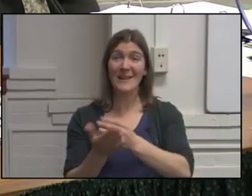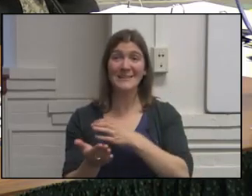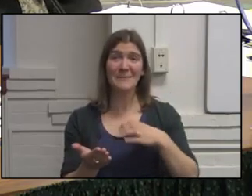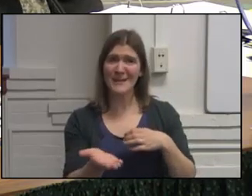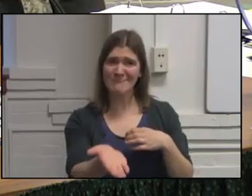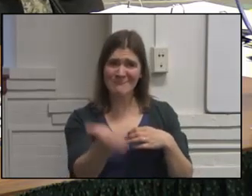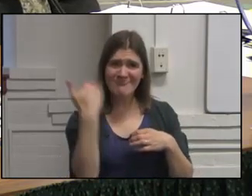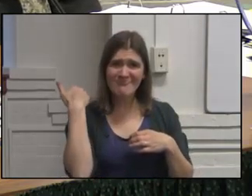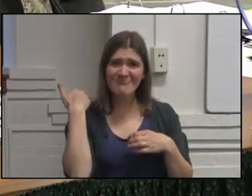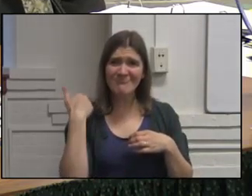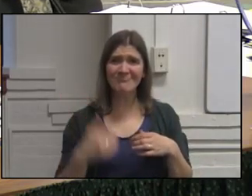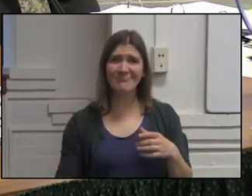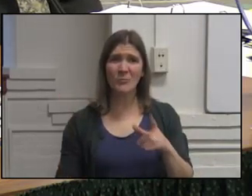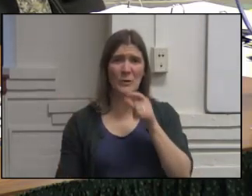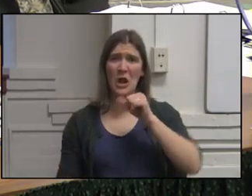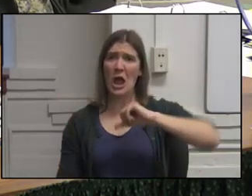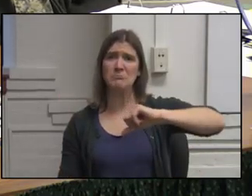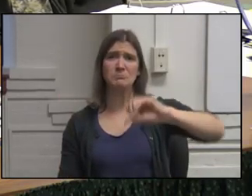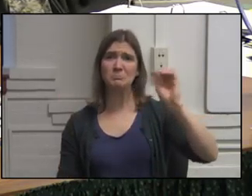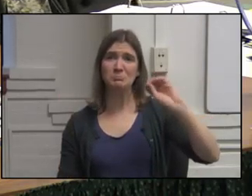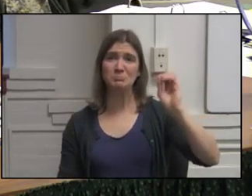Committee's advice. And,